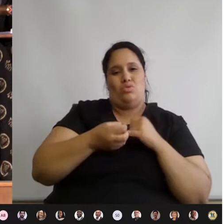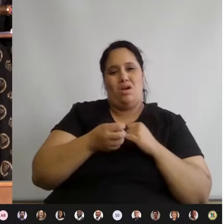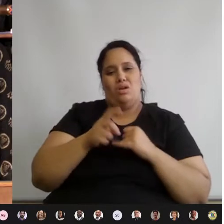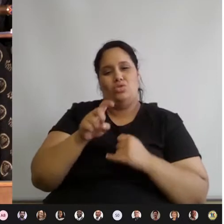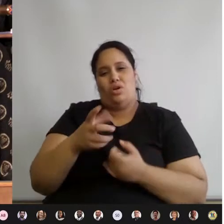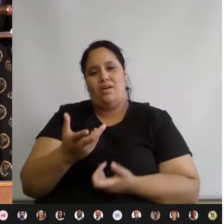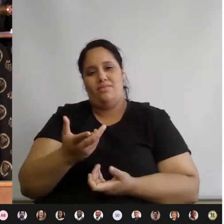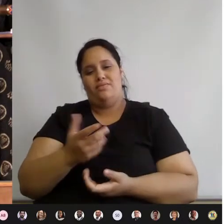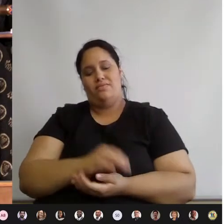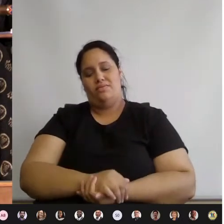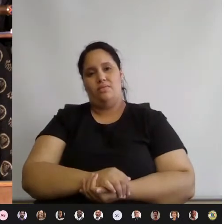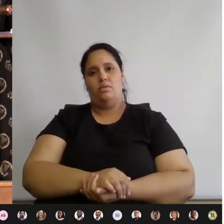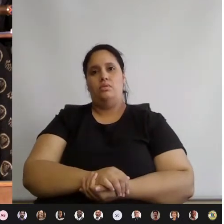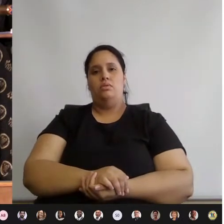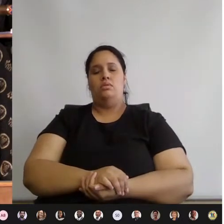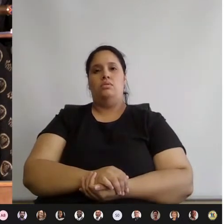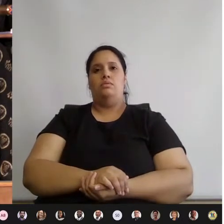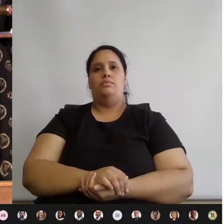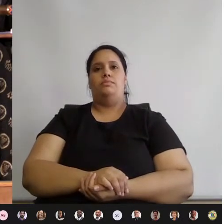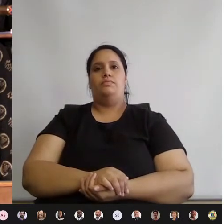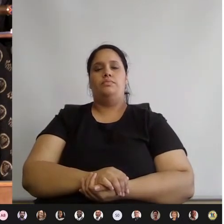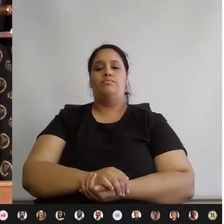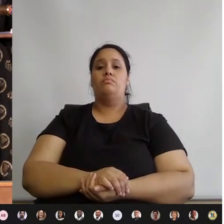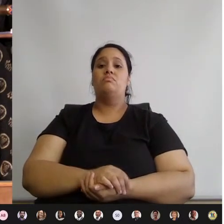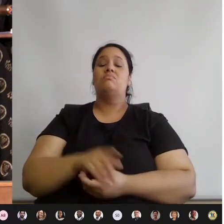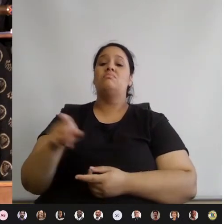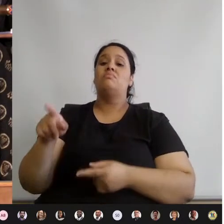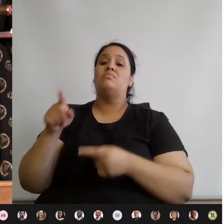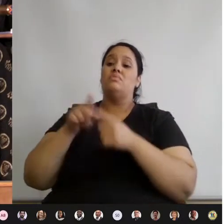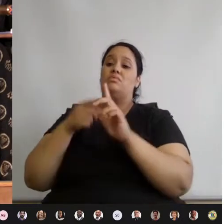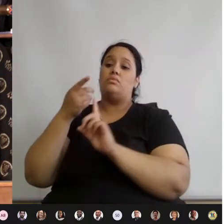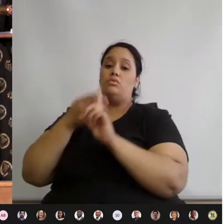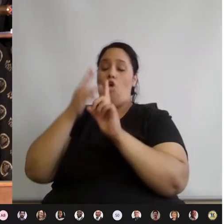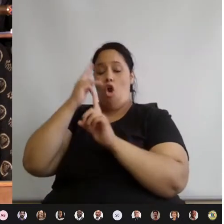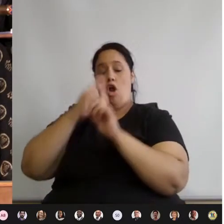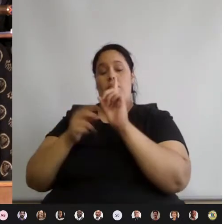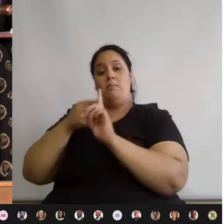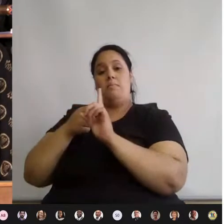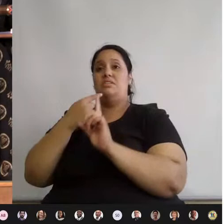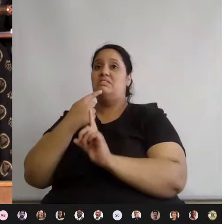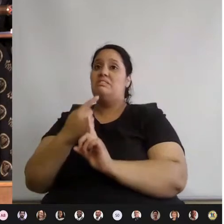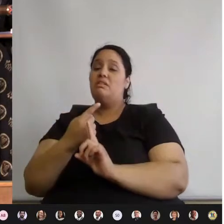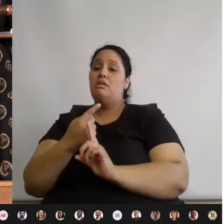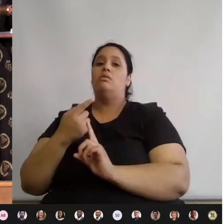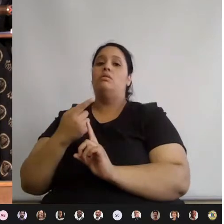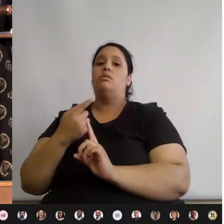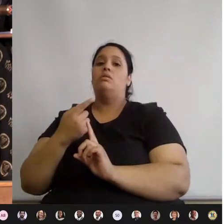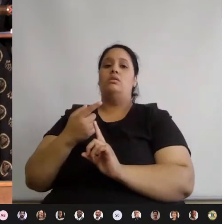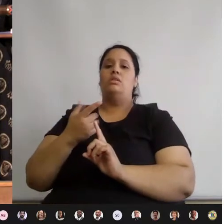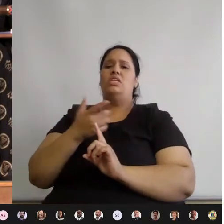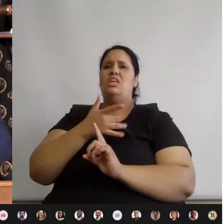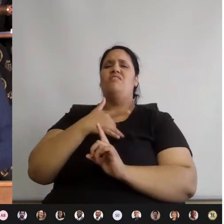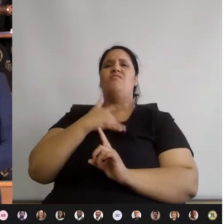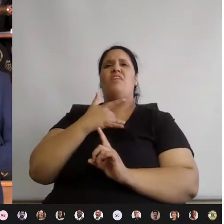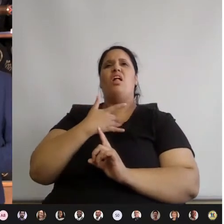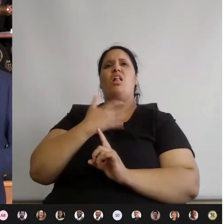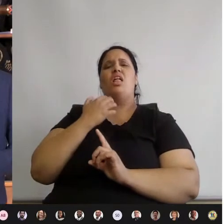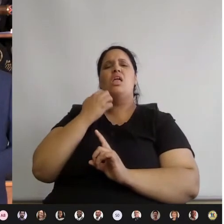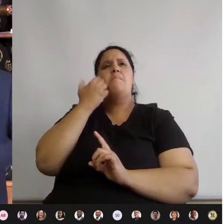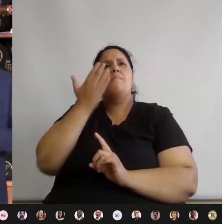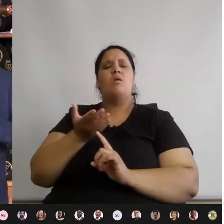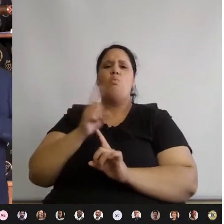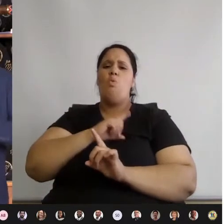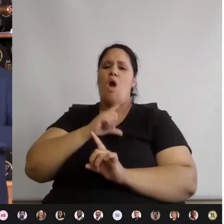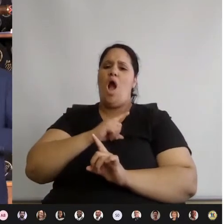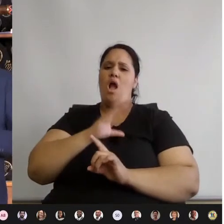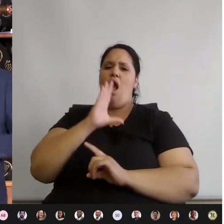he thought it was quite embarrassing that we are only calling suppliers now. Honourable Member, I find